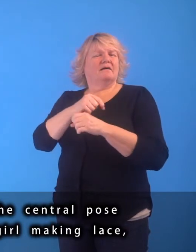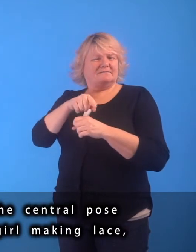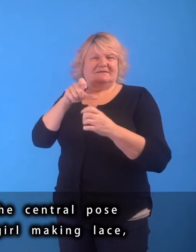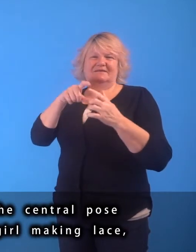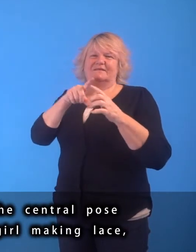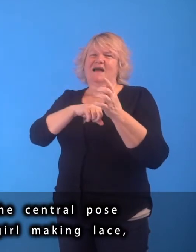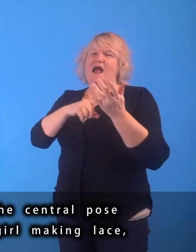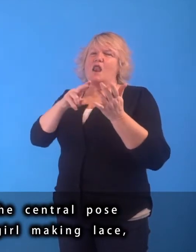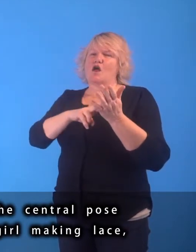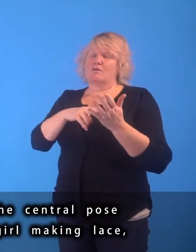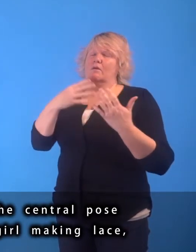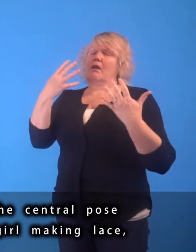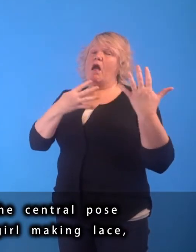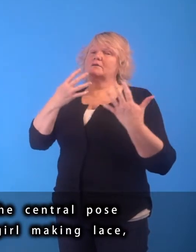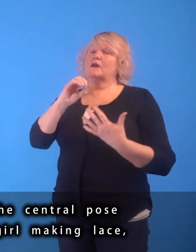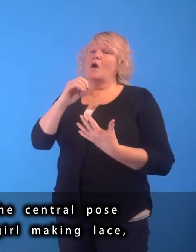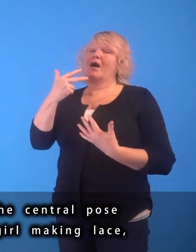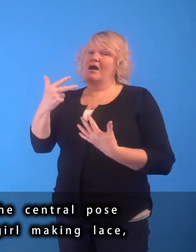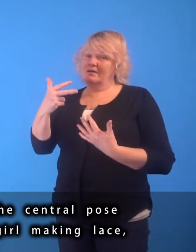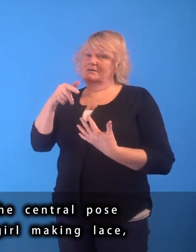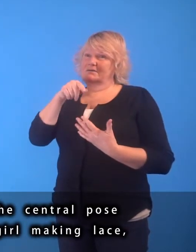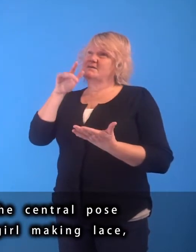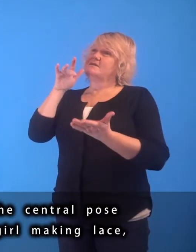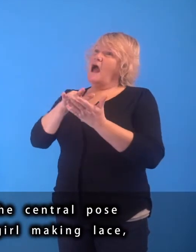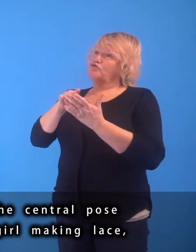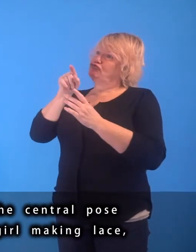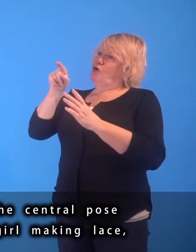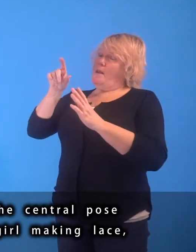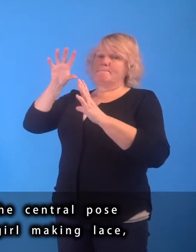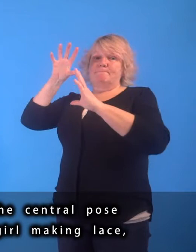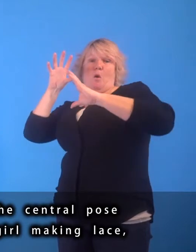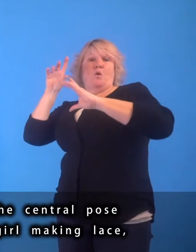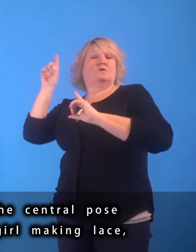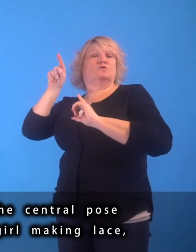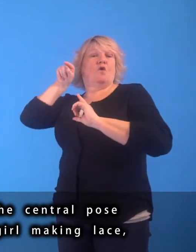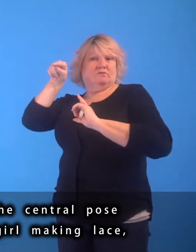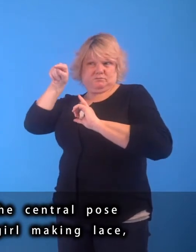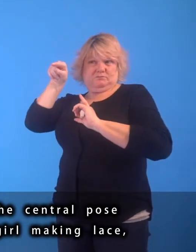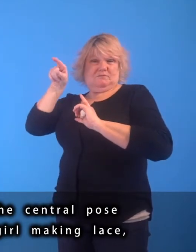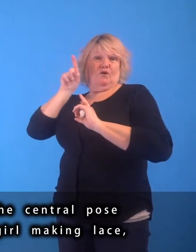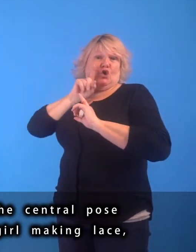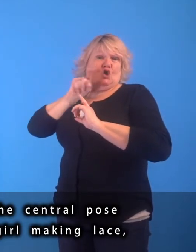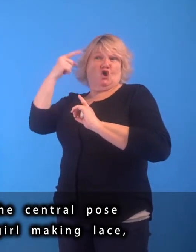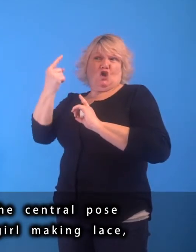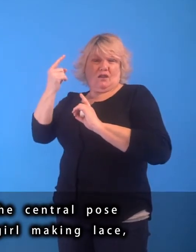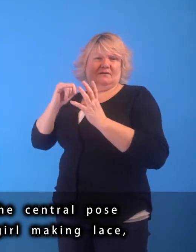In Lace Makers, Ceylon, 1908, the